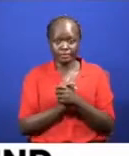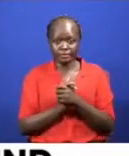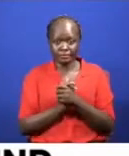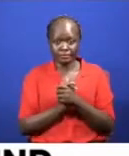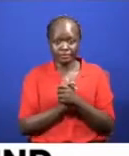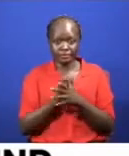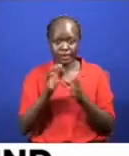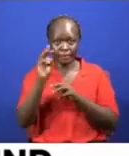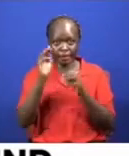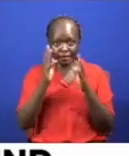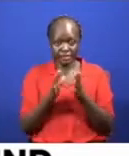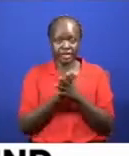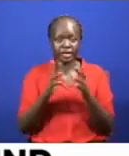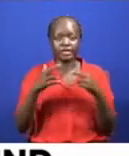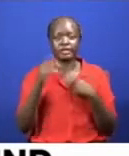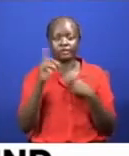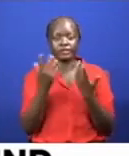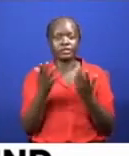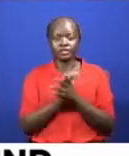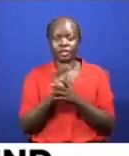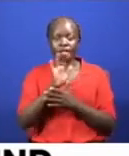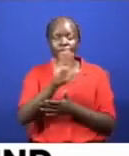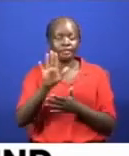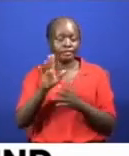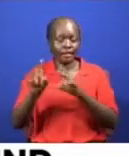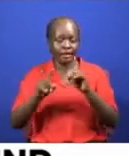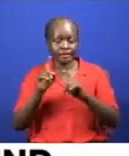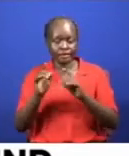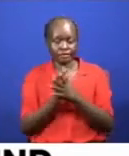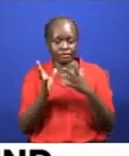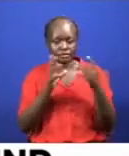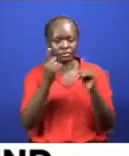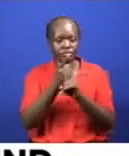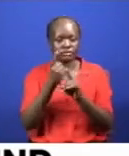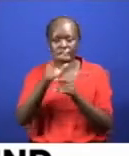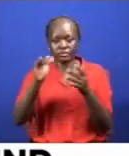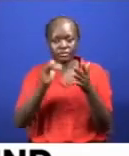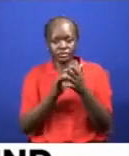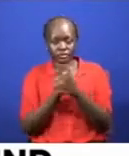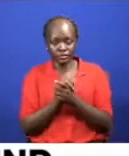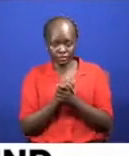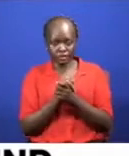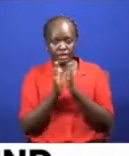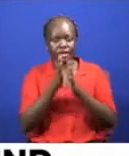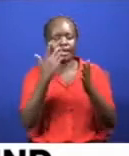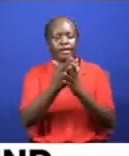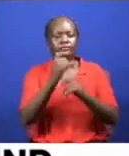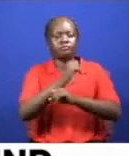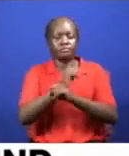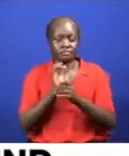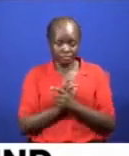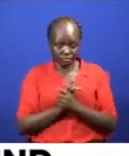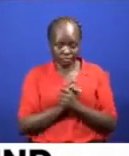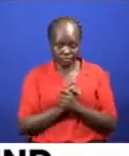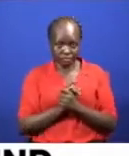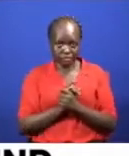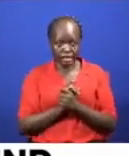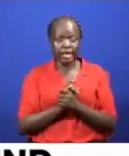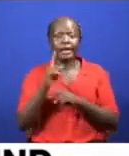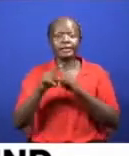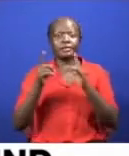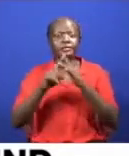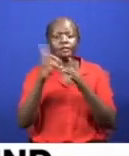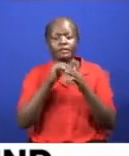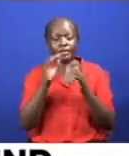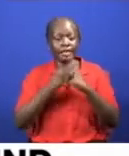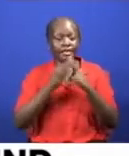center managers receiving their exams. They left for the various centers and arrived safely. The exams kicked off